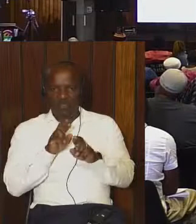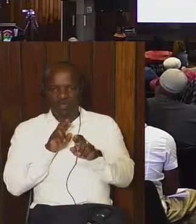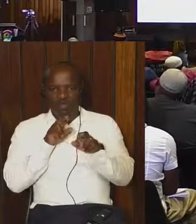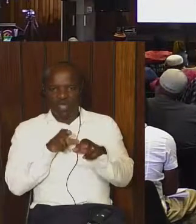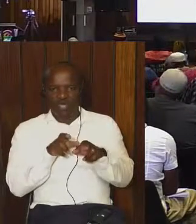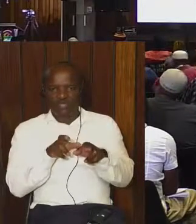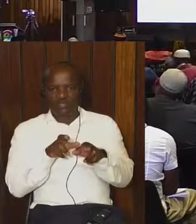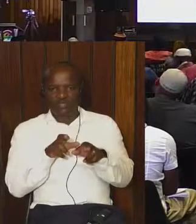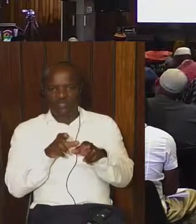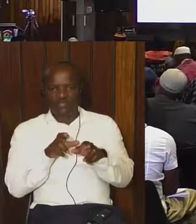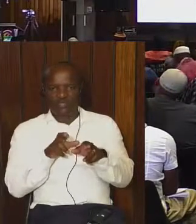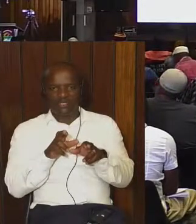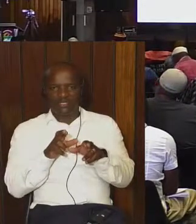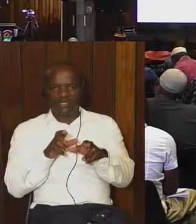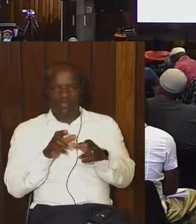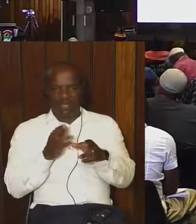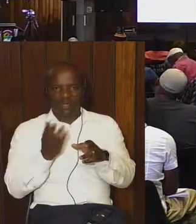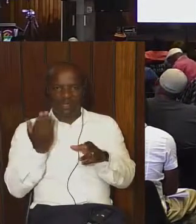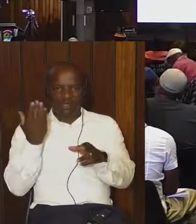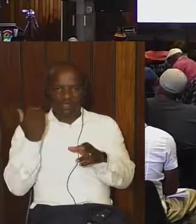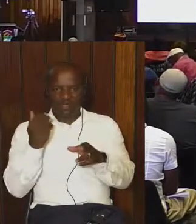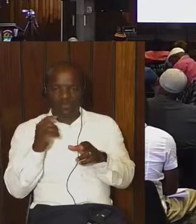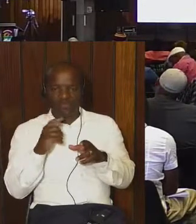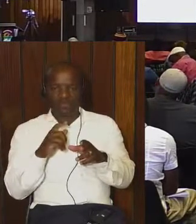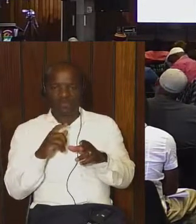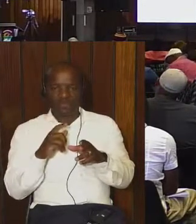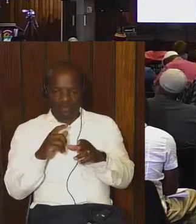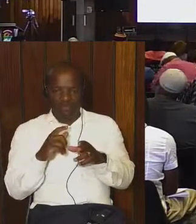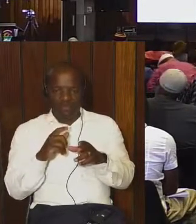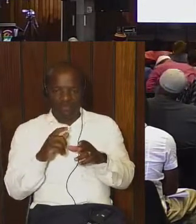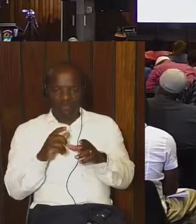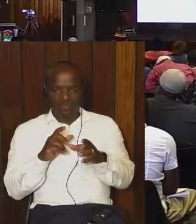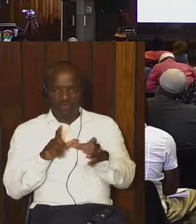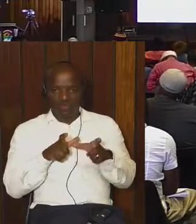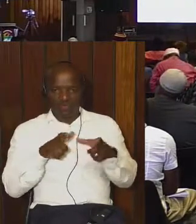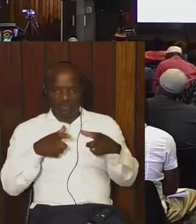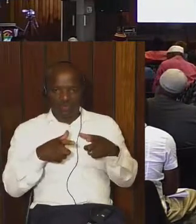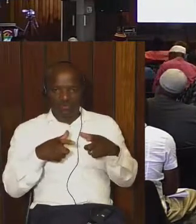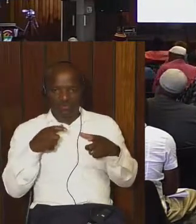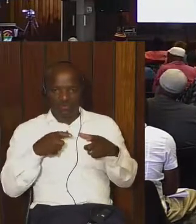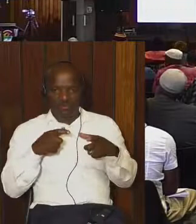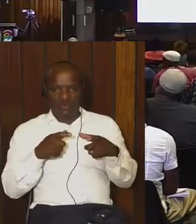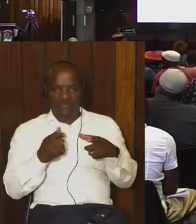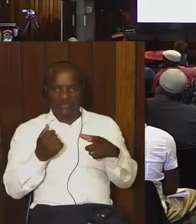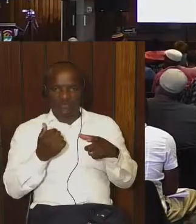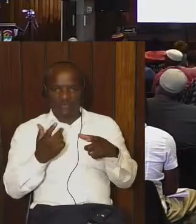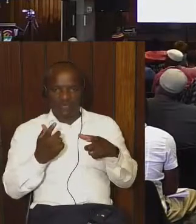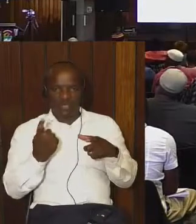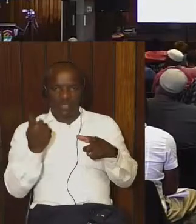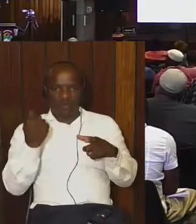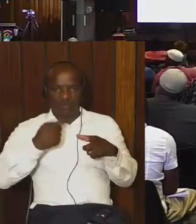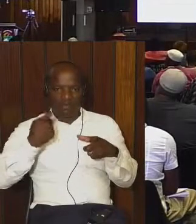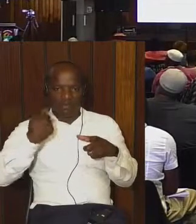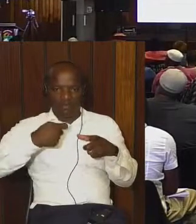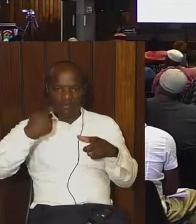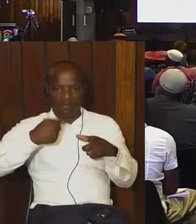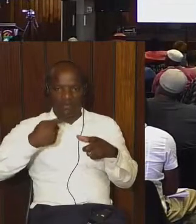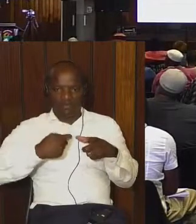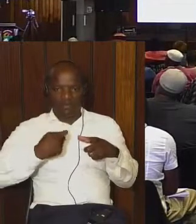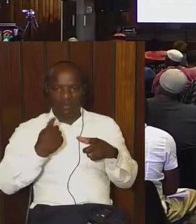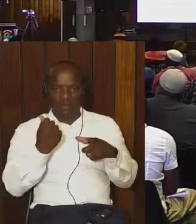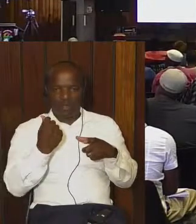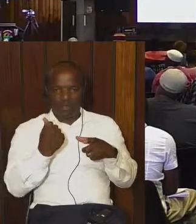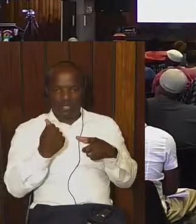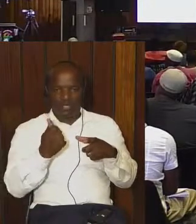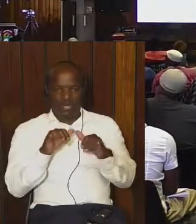with the operation that we were working with, we definitely sure that we were putting a lot of money, but we are told that the company that we